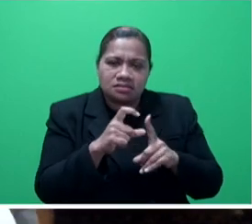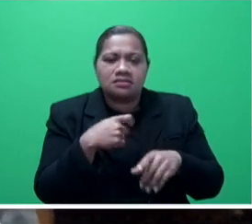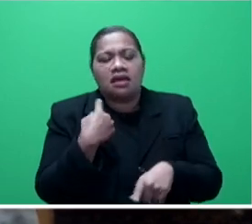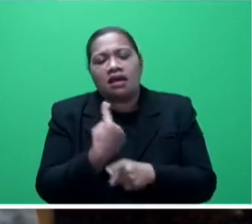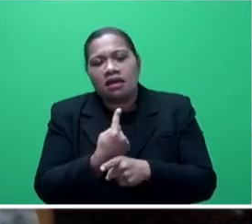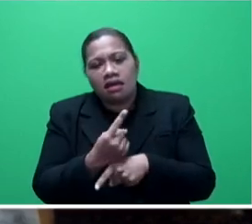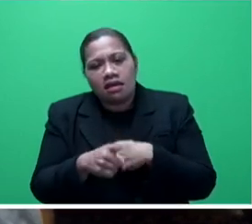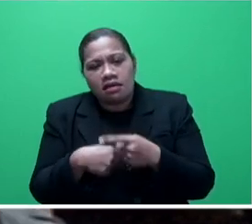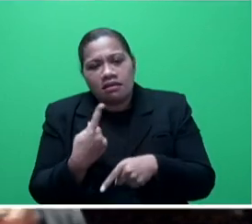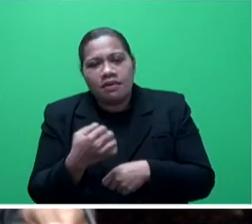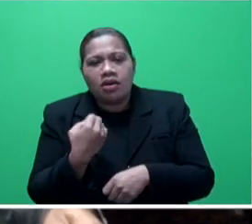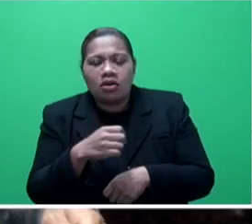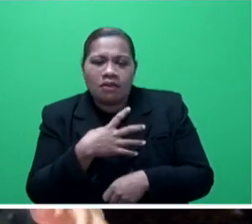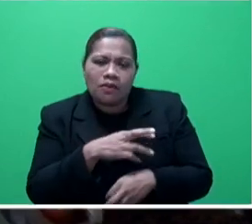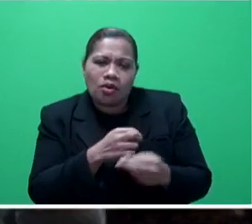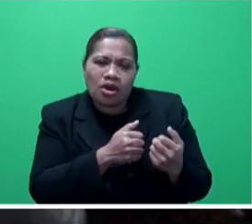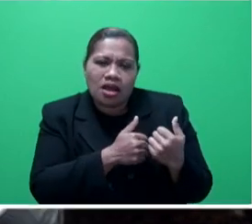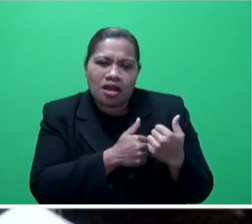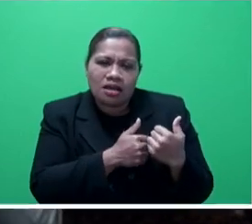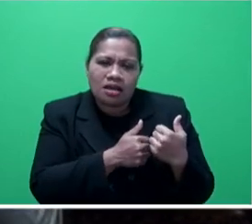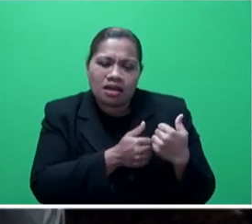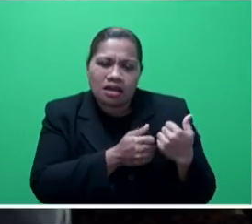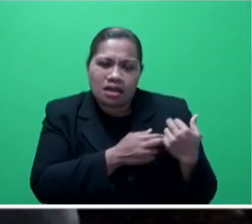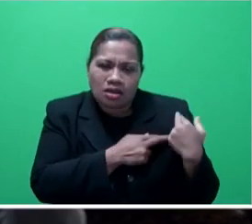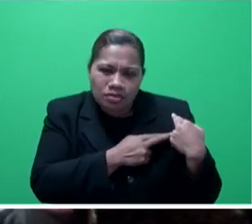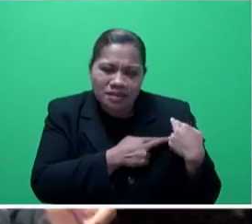no more accountability and transparency.